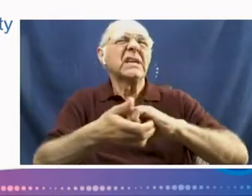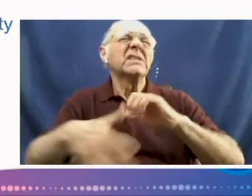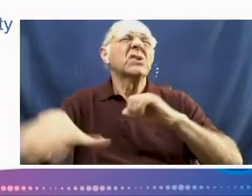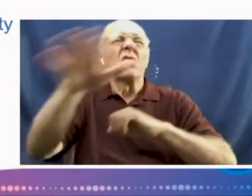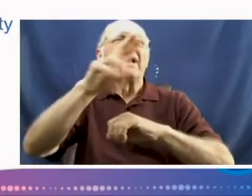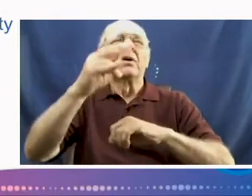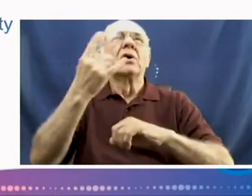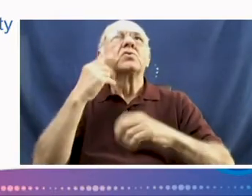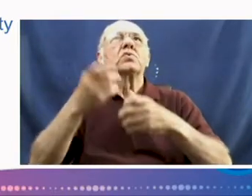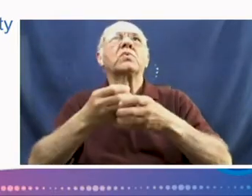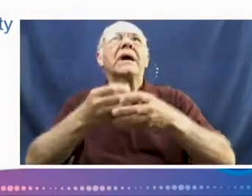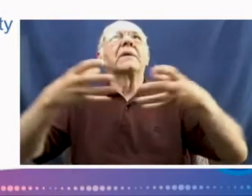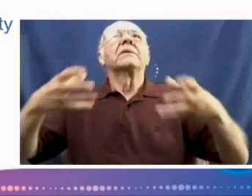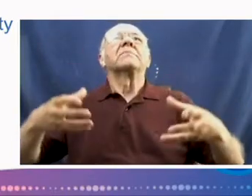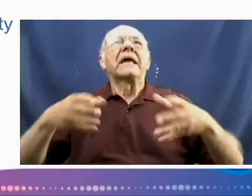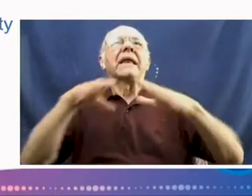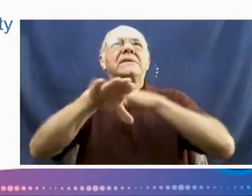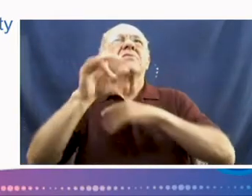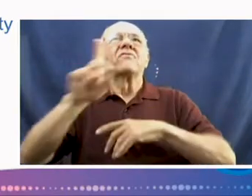residents.